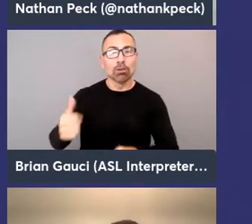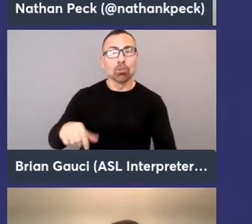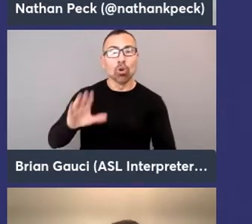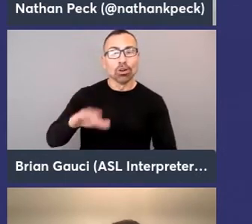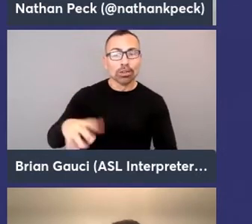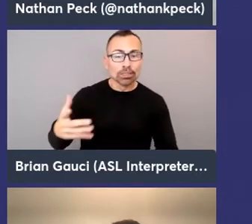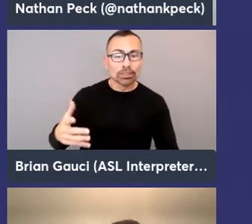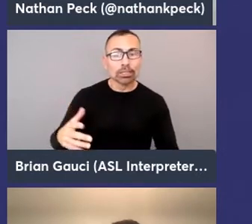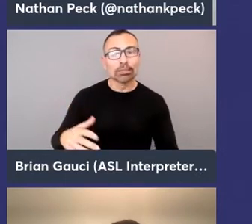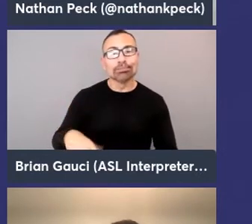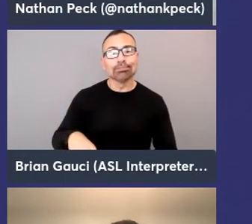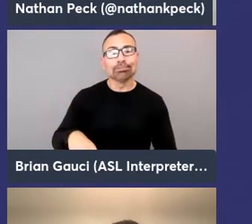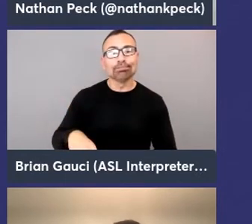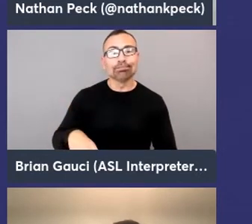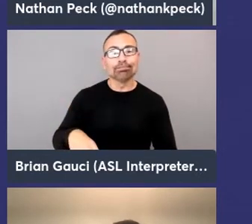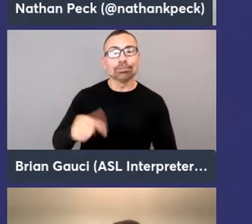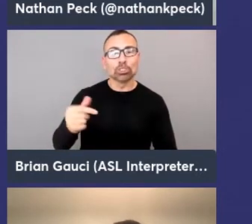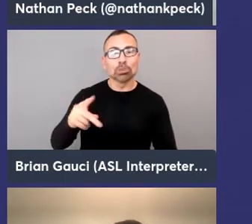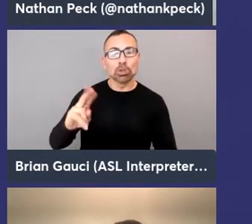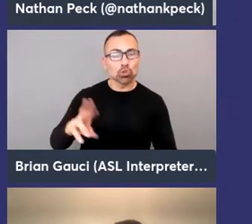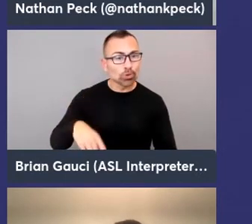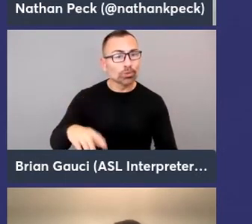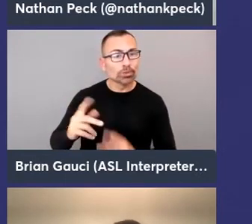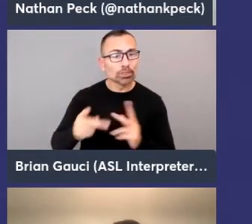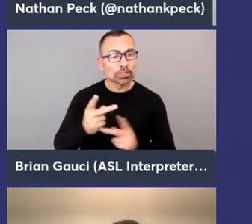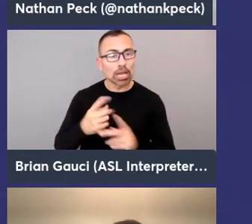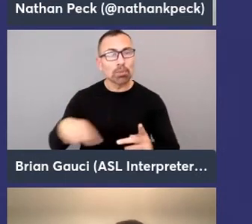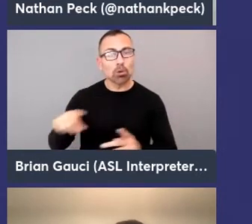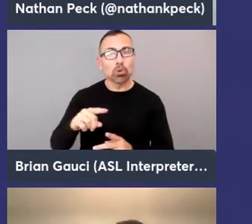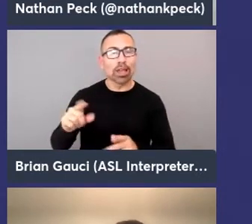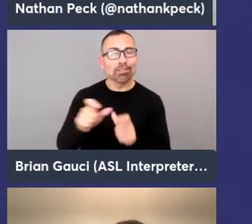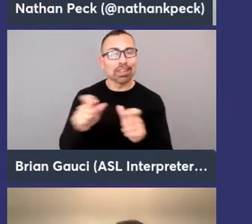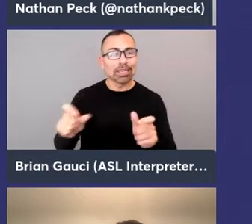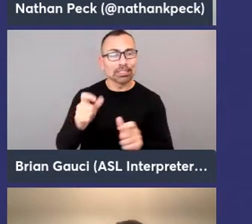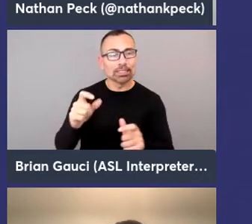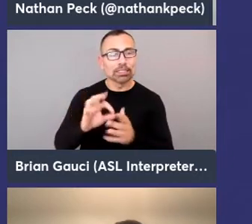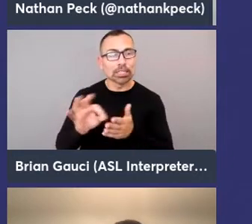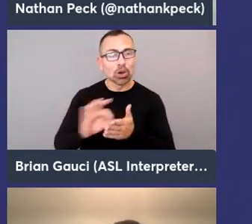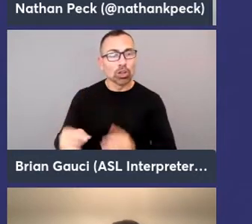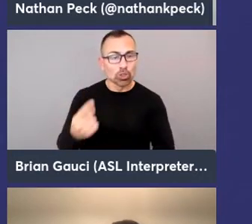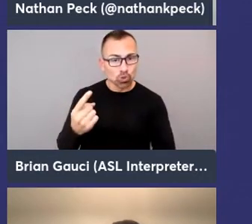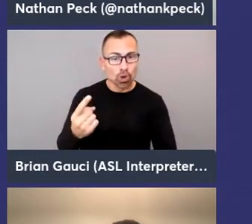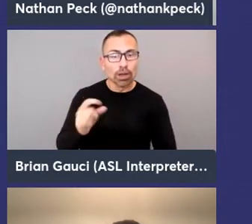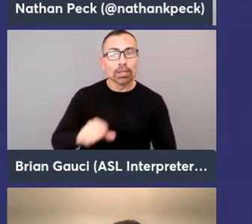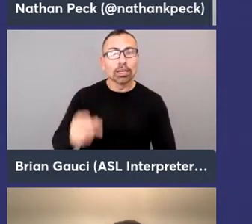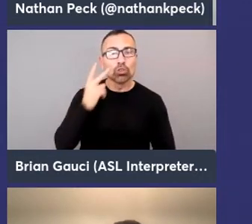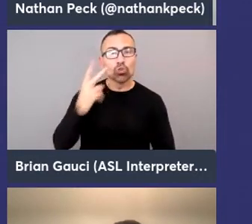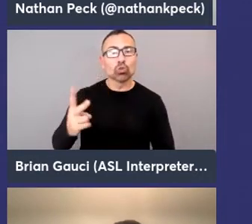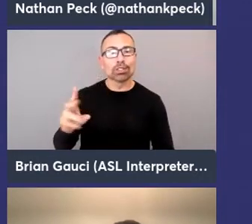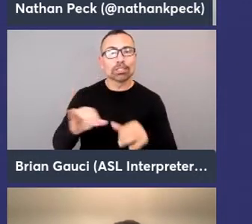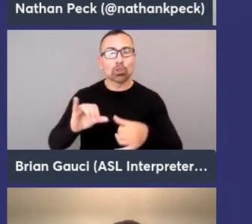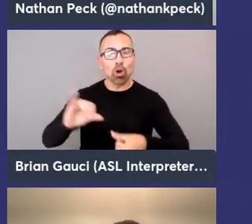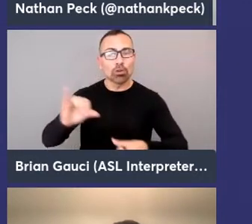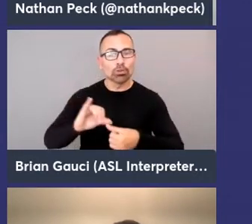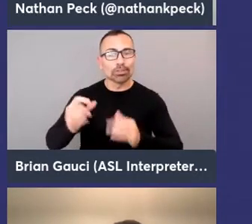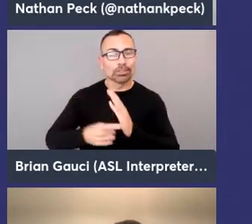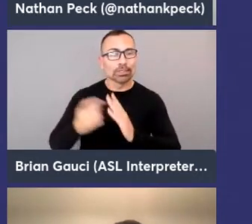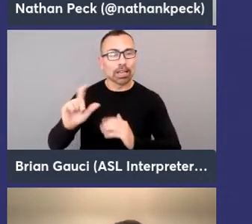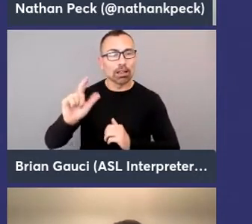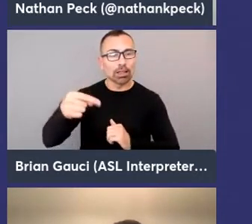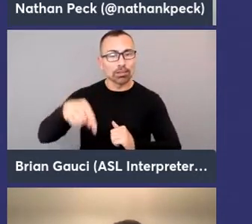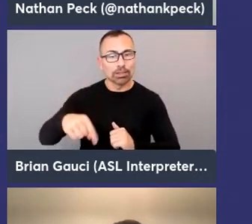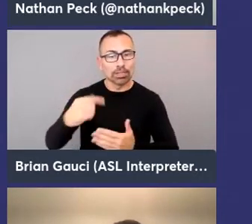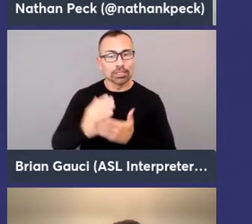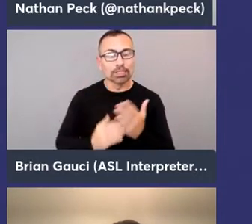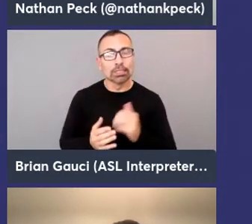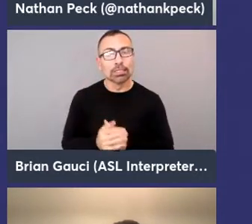have initial instance count as 1, and we also can see the auto scaling later in this section. We